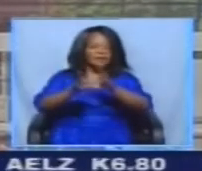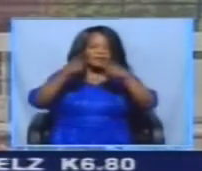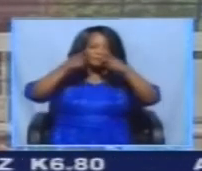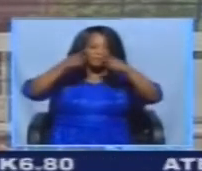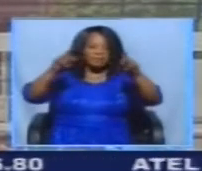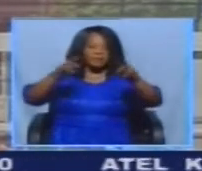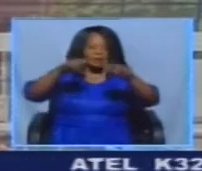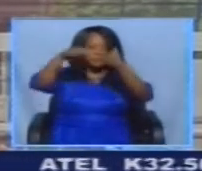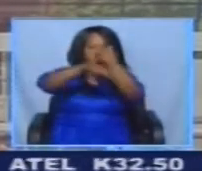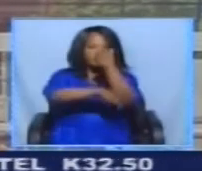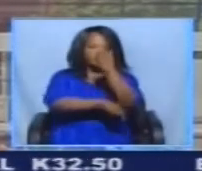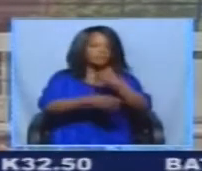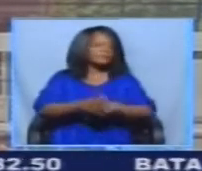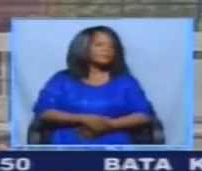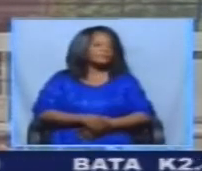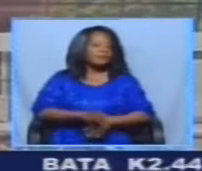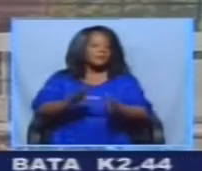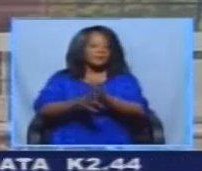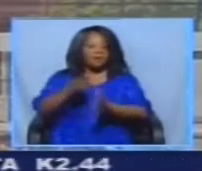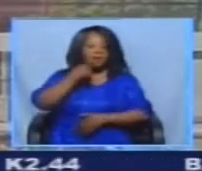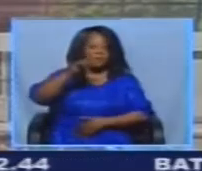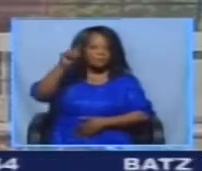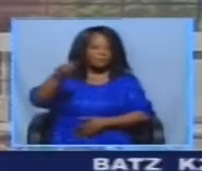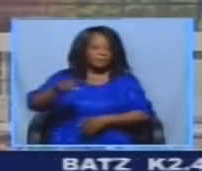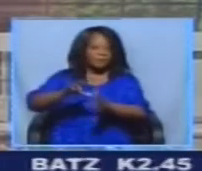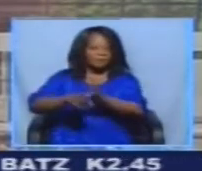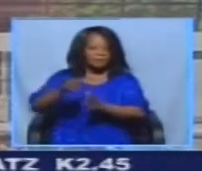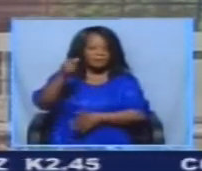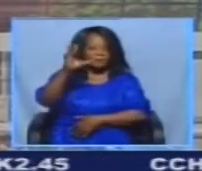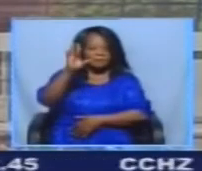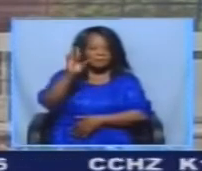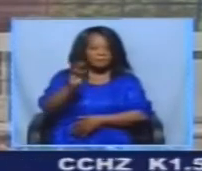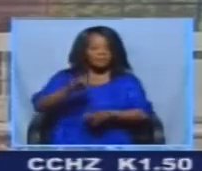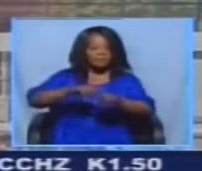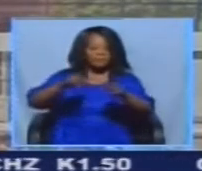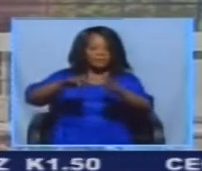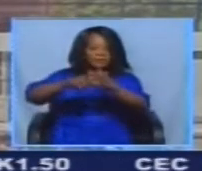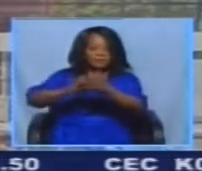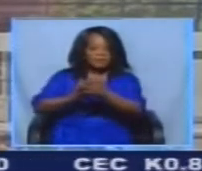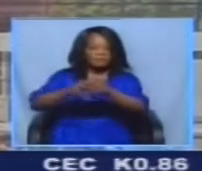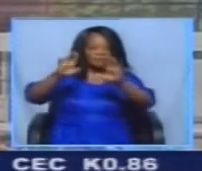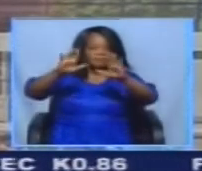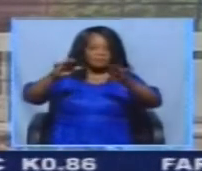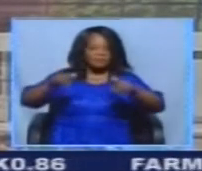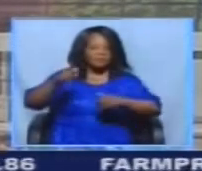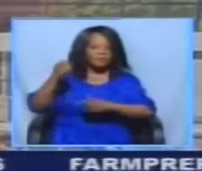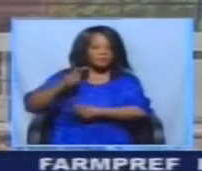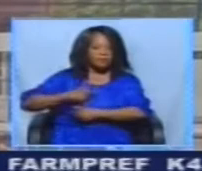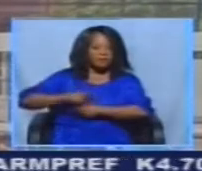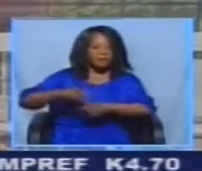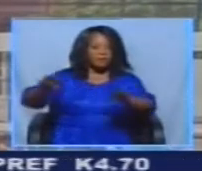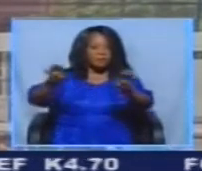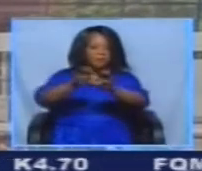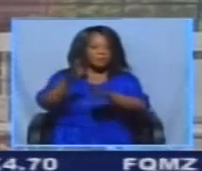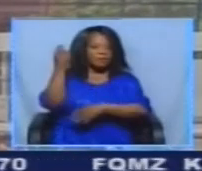and beyond. The 20th Command and Staff Course 2017 includes defense staff from Zimbabwe, Rwanda, Malawi,